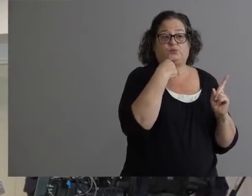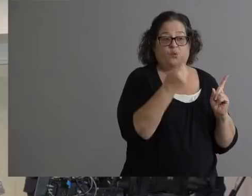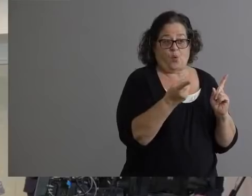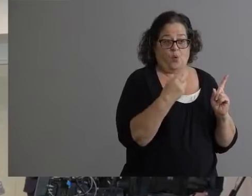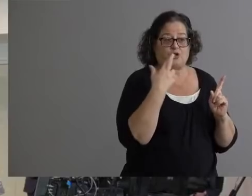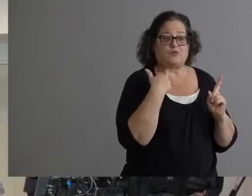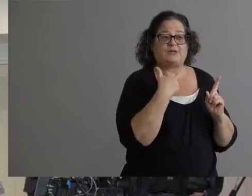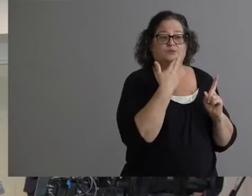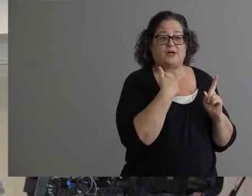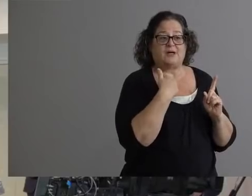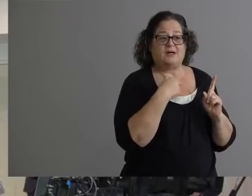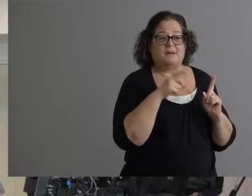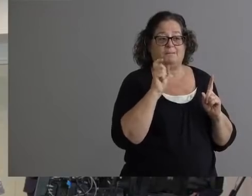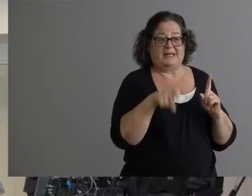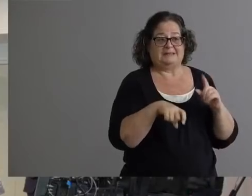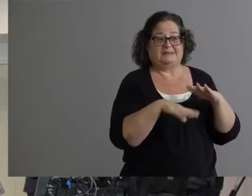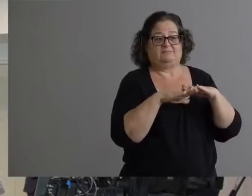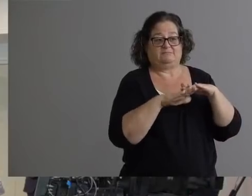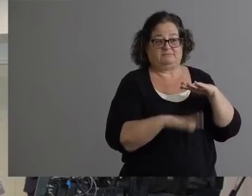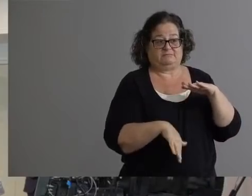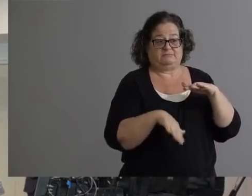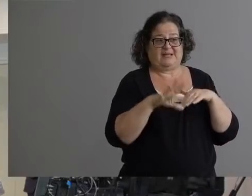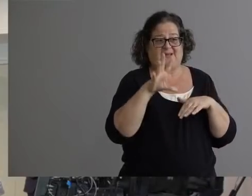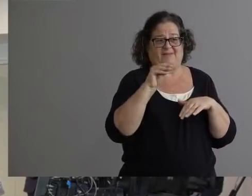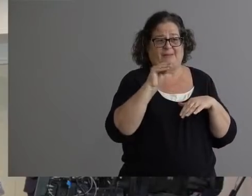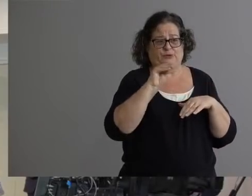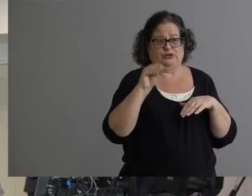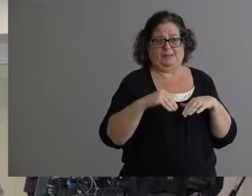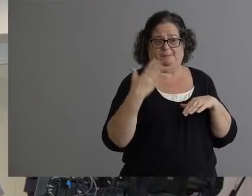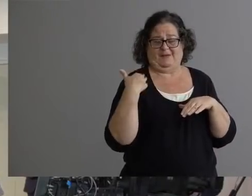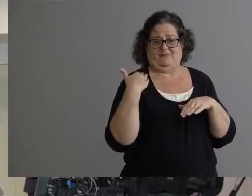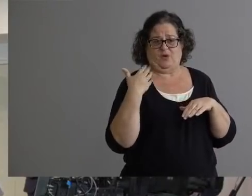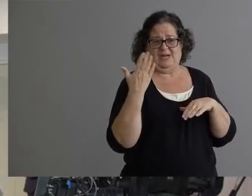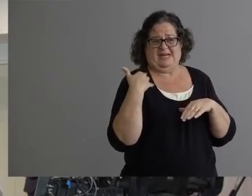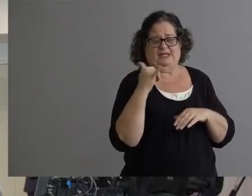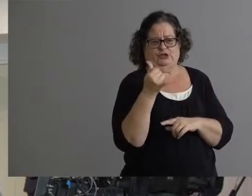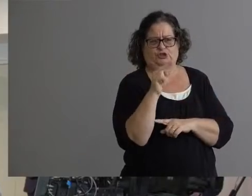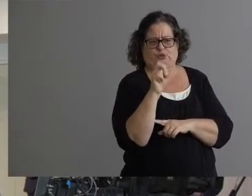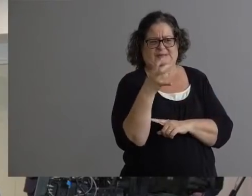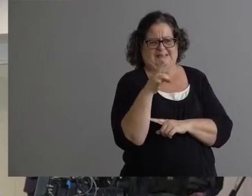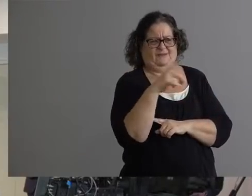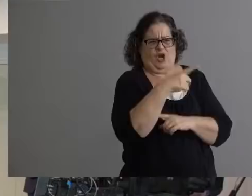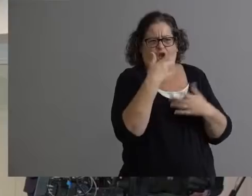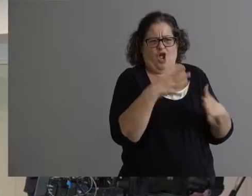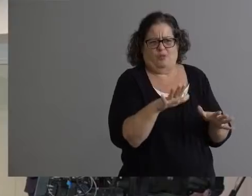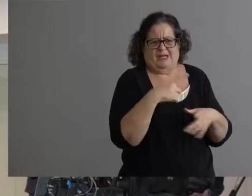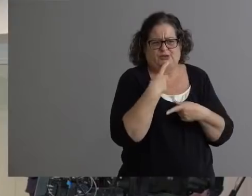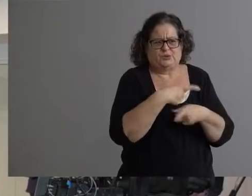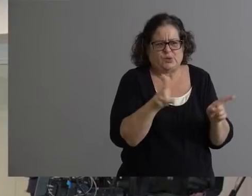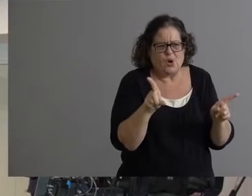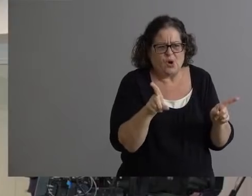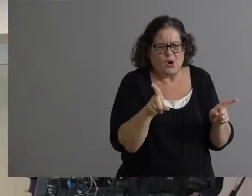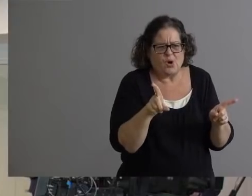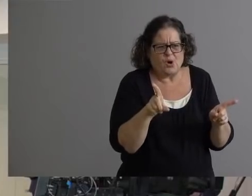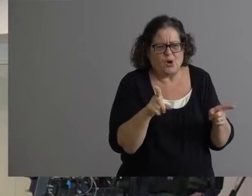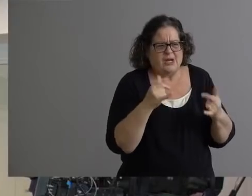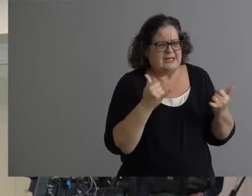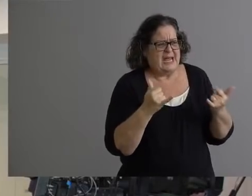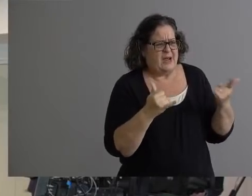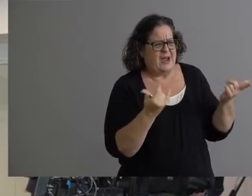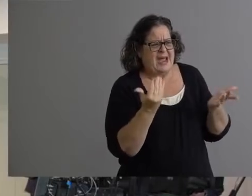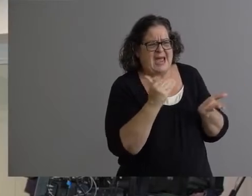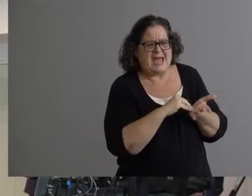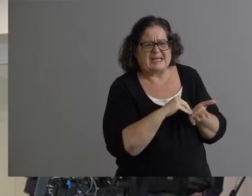occupancy. That was on June 17th. Today, July 9th, you put something up there that's described as a new